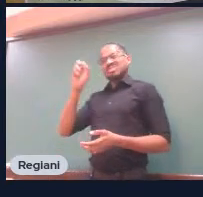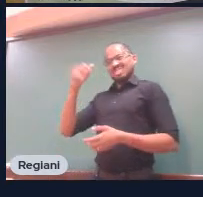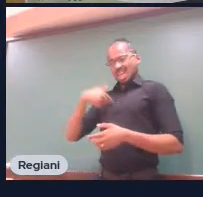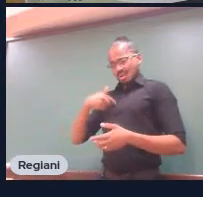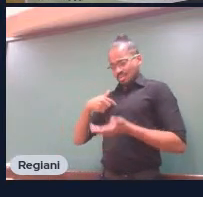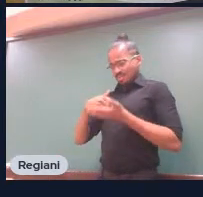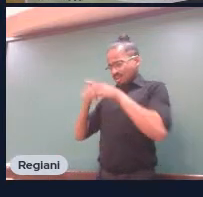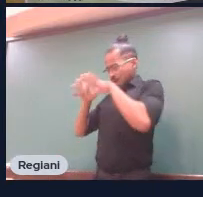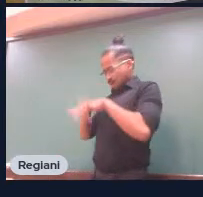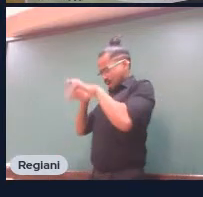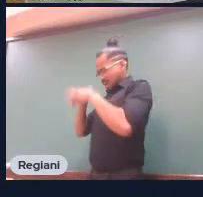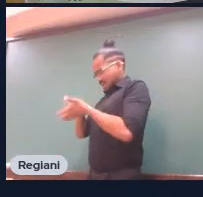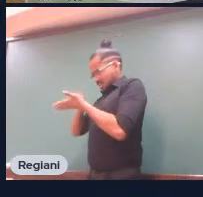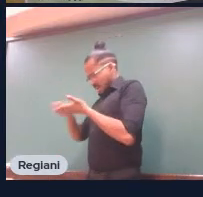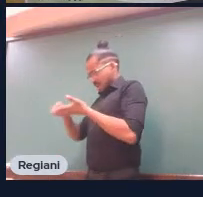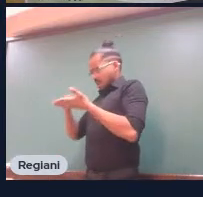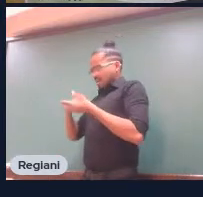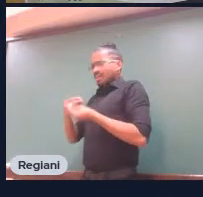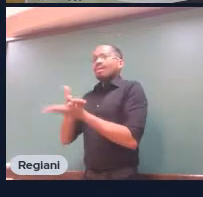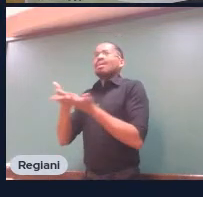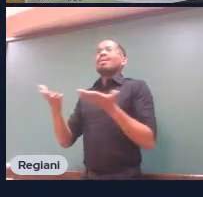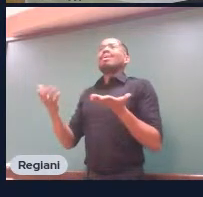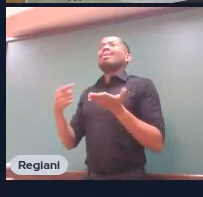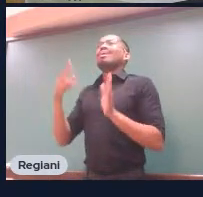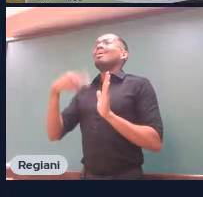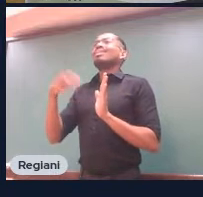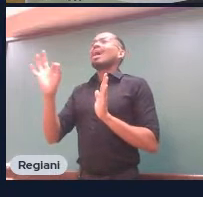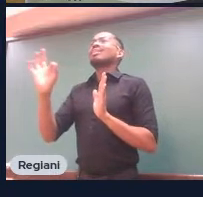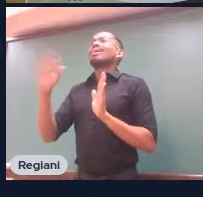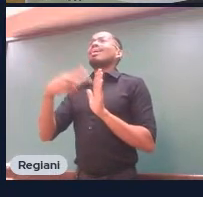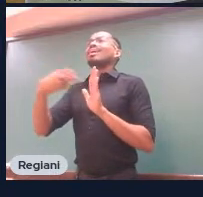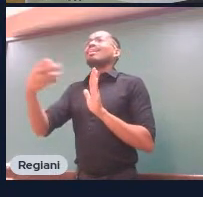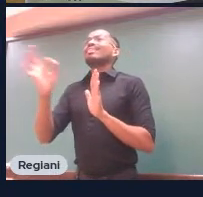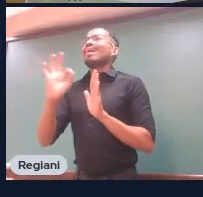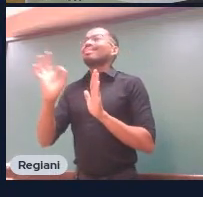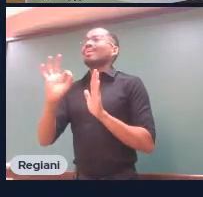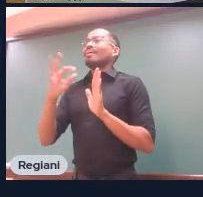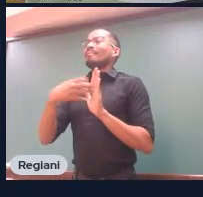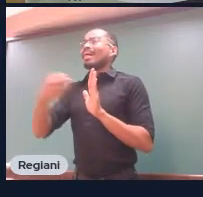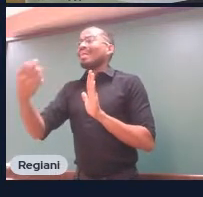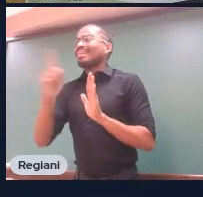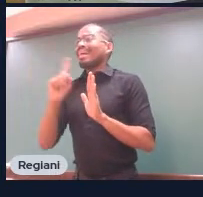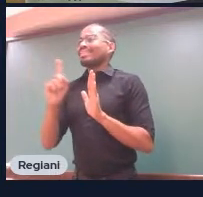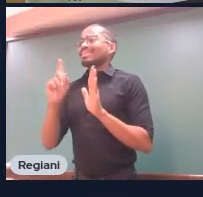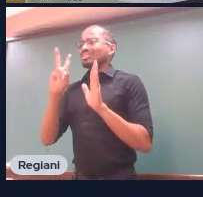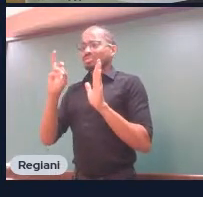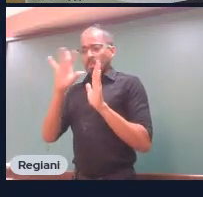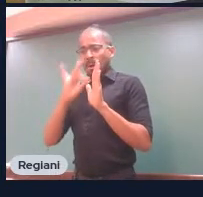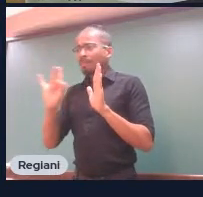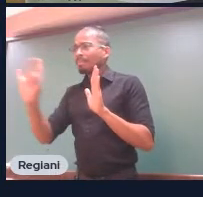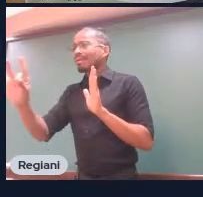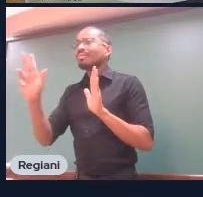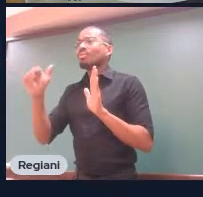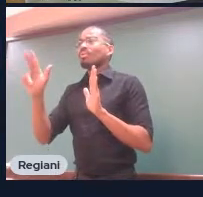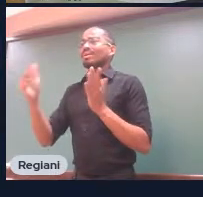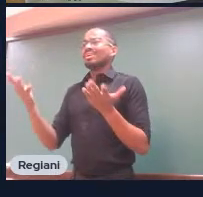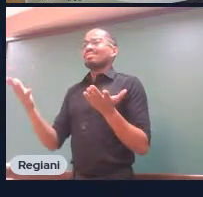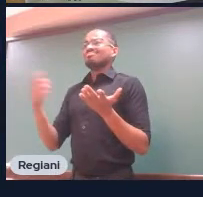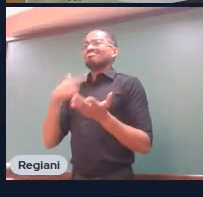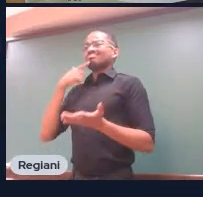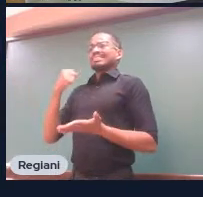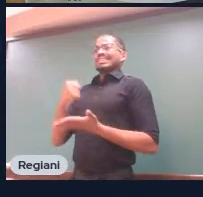cited? Of you that has never, of all of you? Now, the bottom line of this little graph